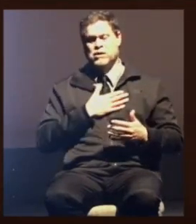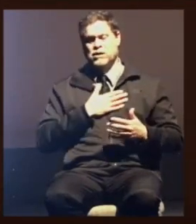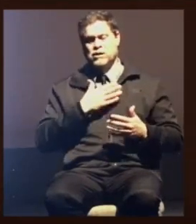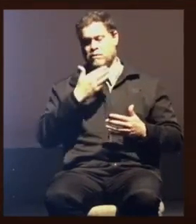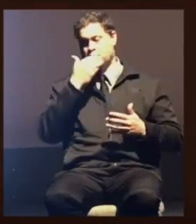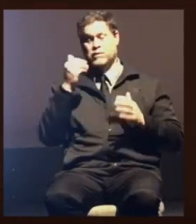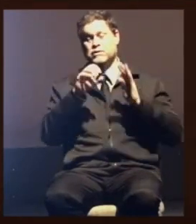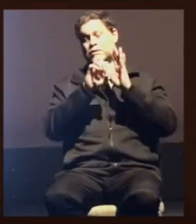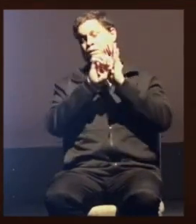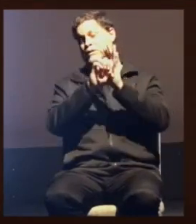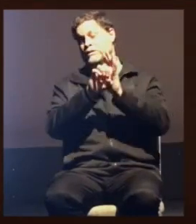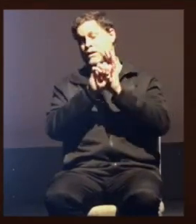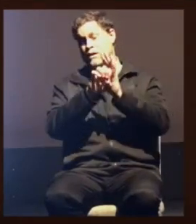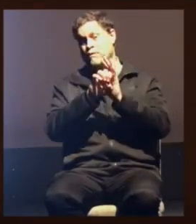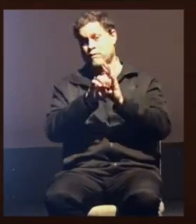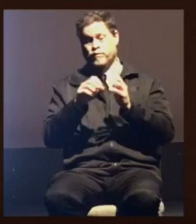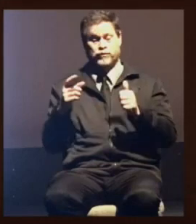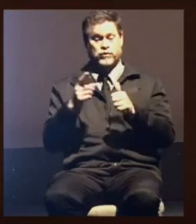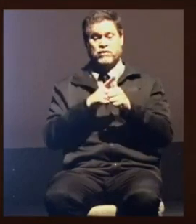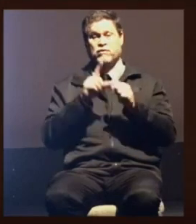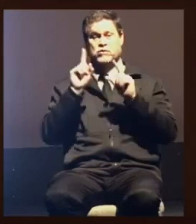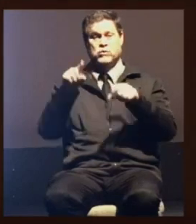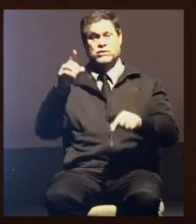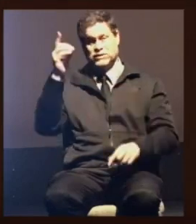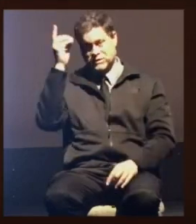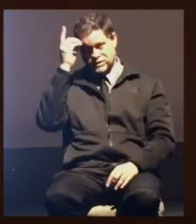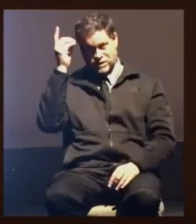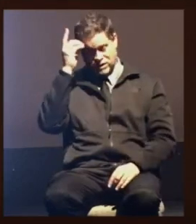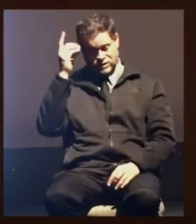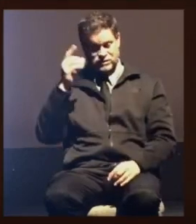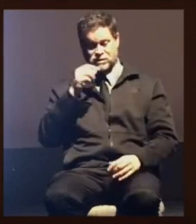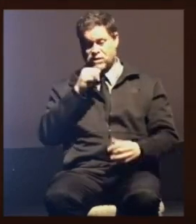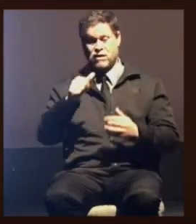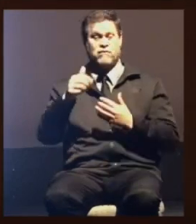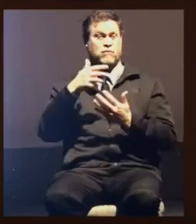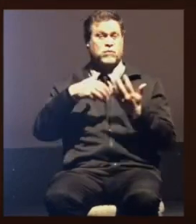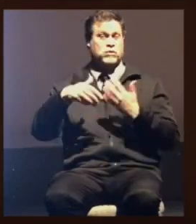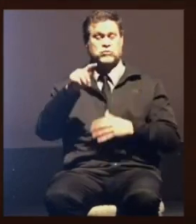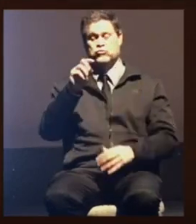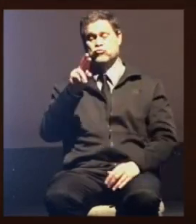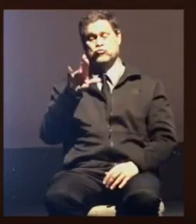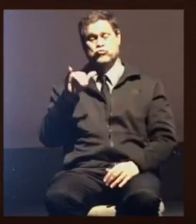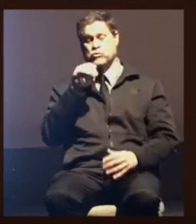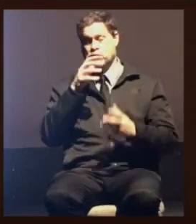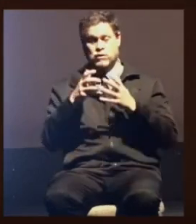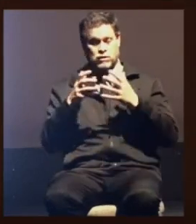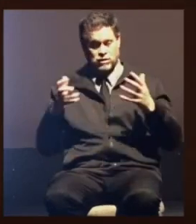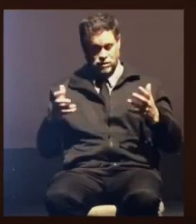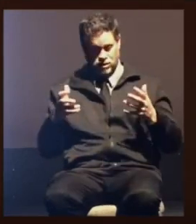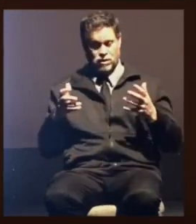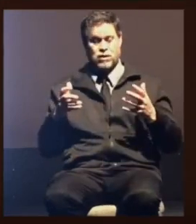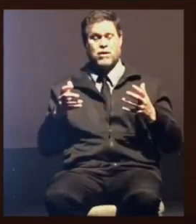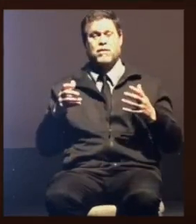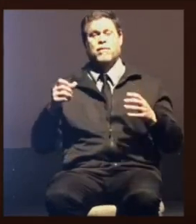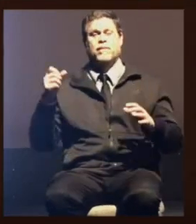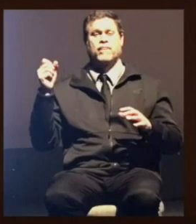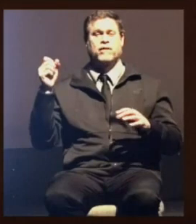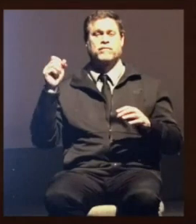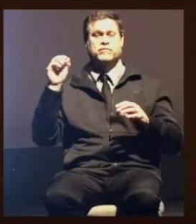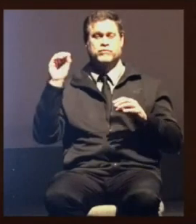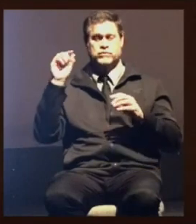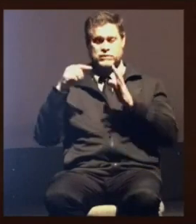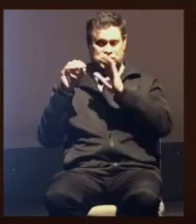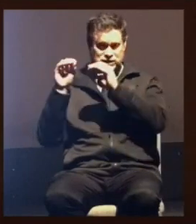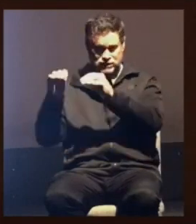My best example of it, when I first went to Dallas, and I hadn't been around Troy Aikman a lot, and we back there throwing, and we're teaching